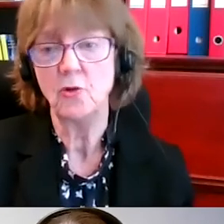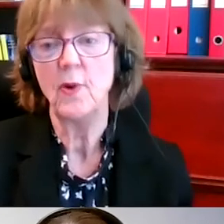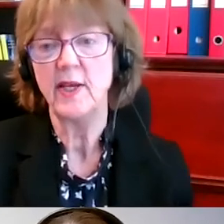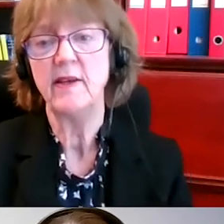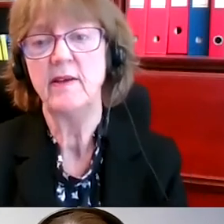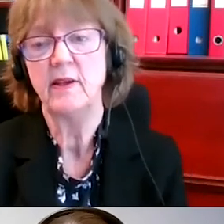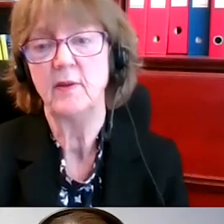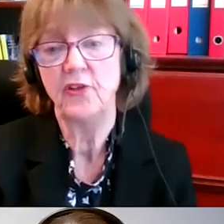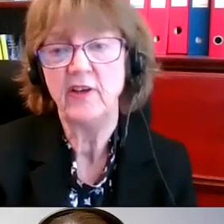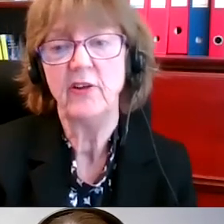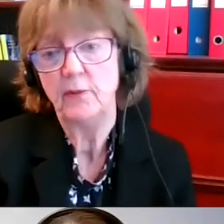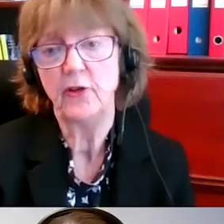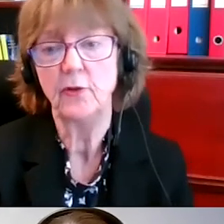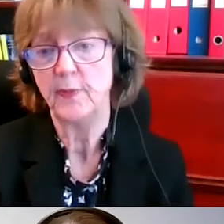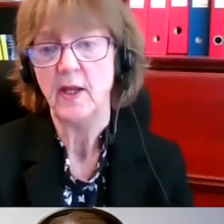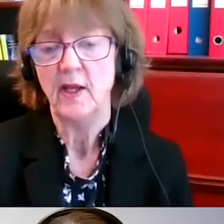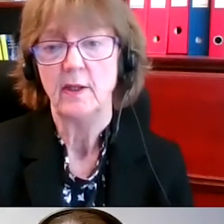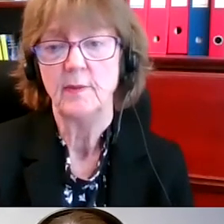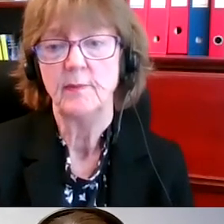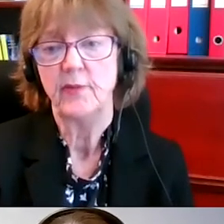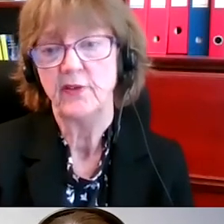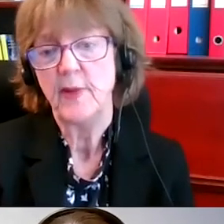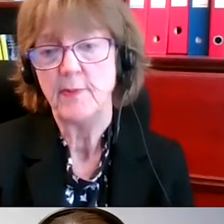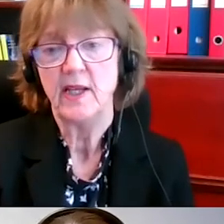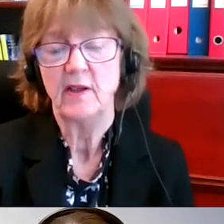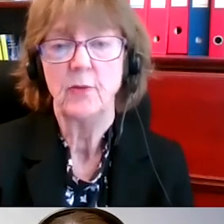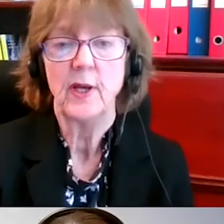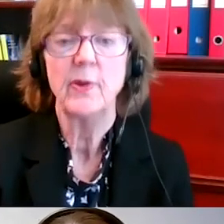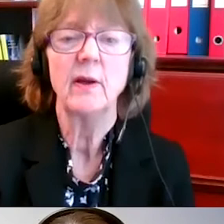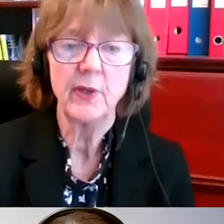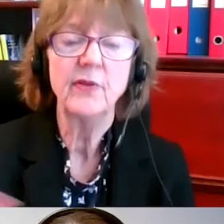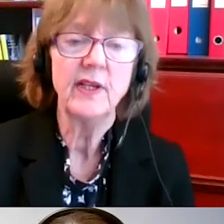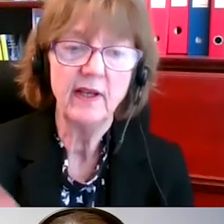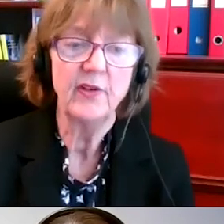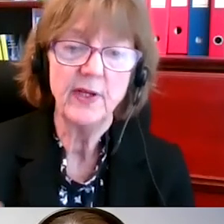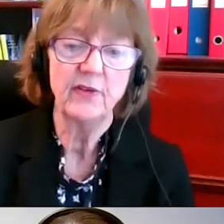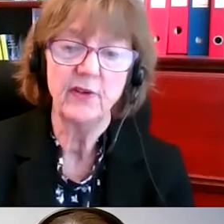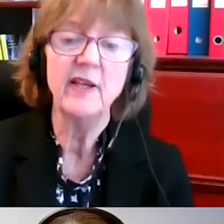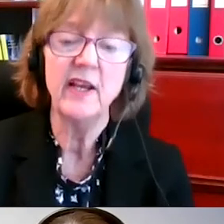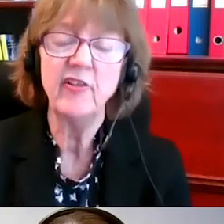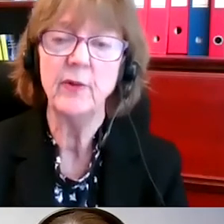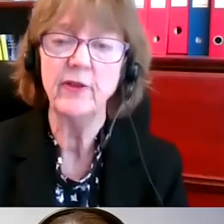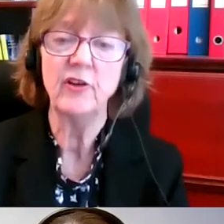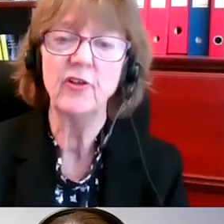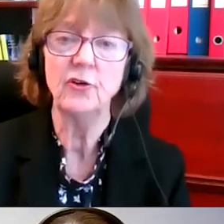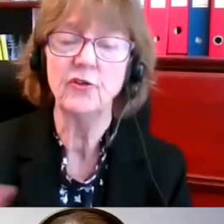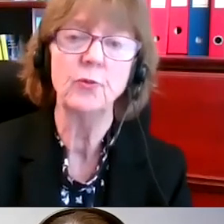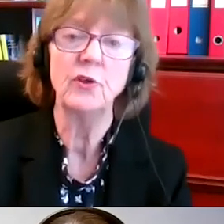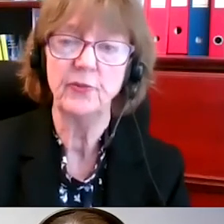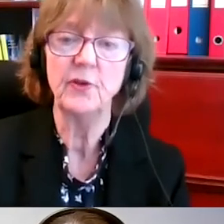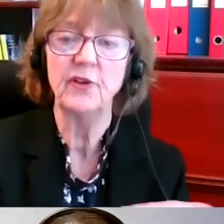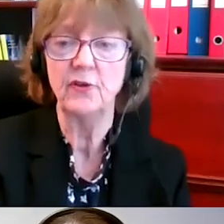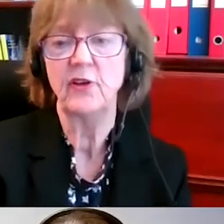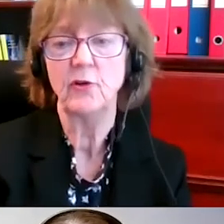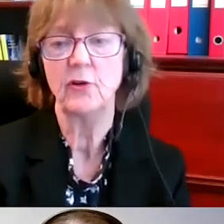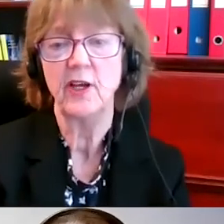quite long-winded procedure. So this may be another way. But I think it's about engaging with the children not just